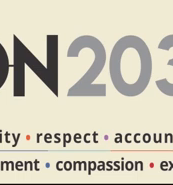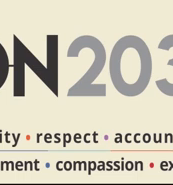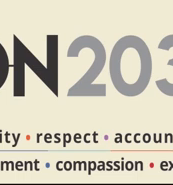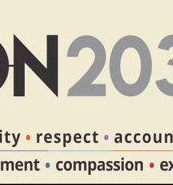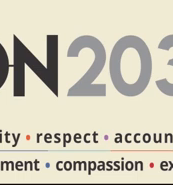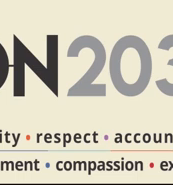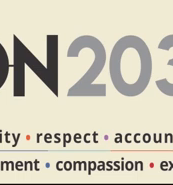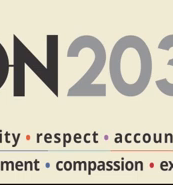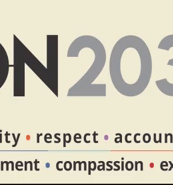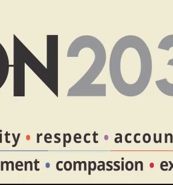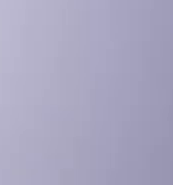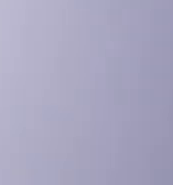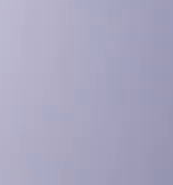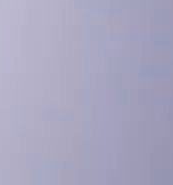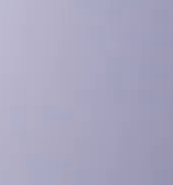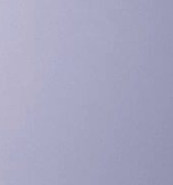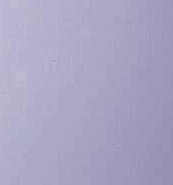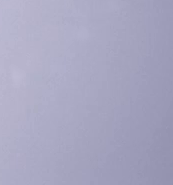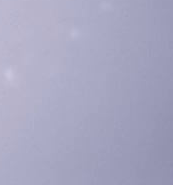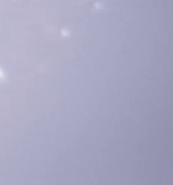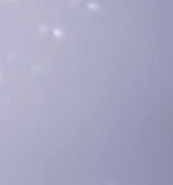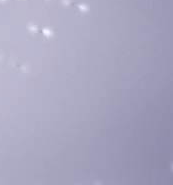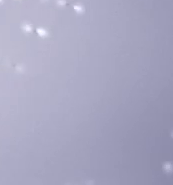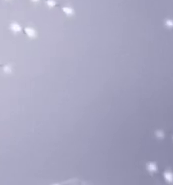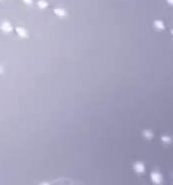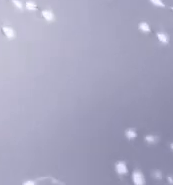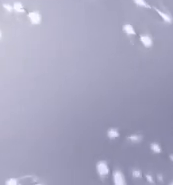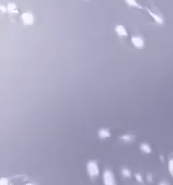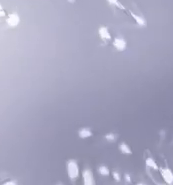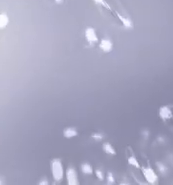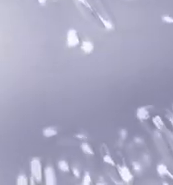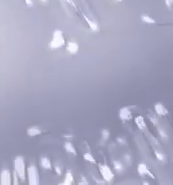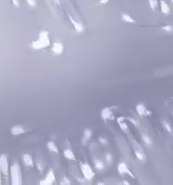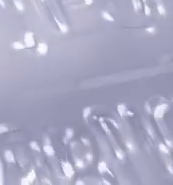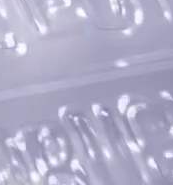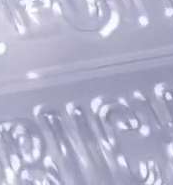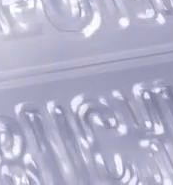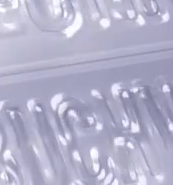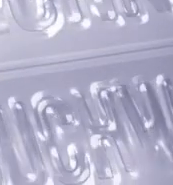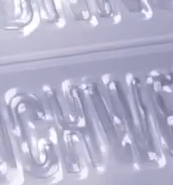of our great institution. So stay tuned and see you there.